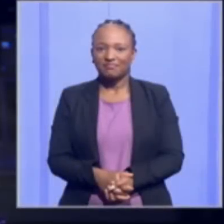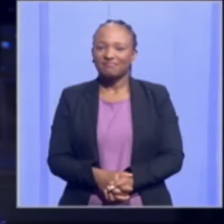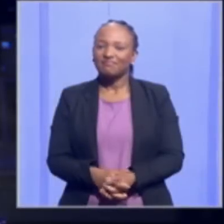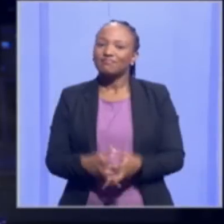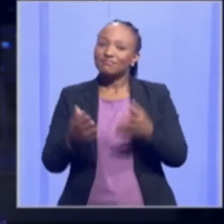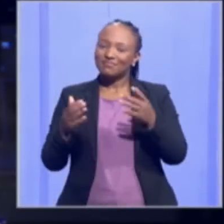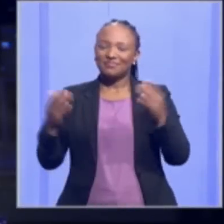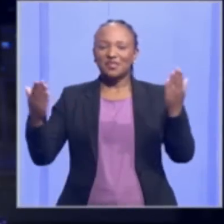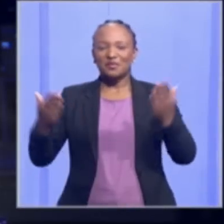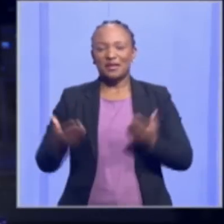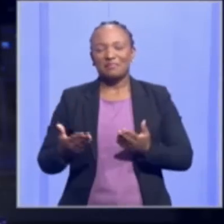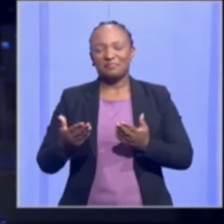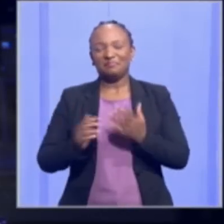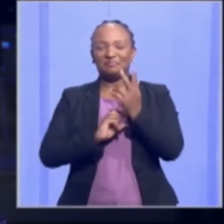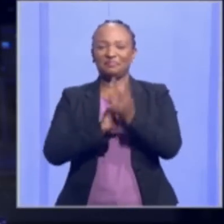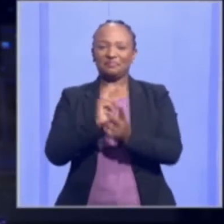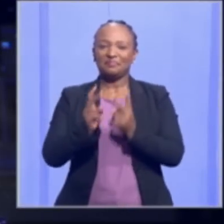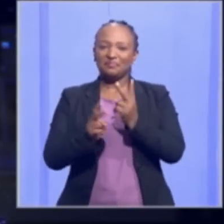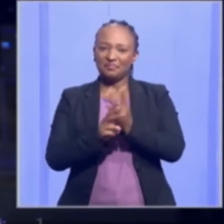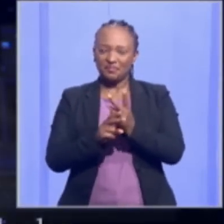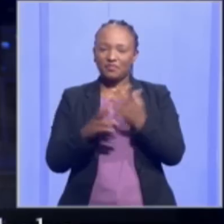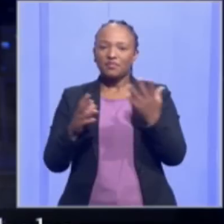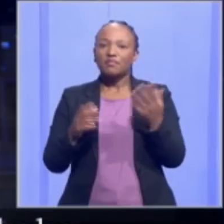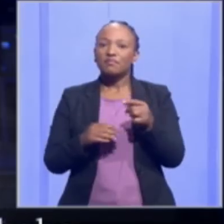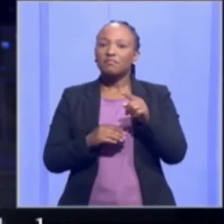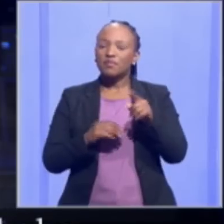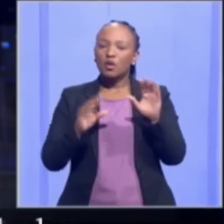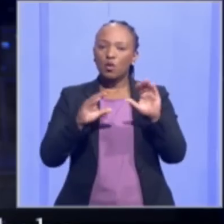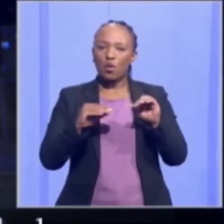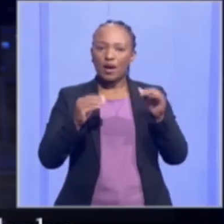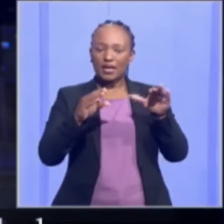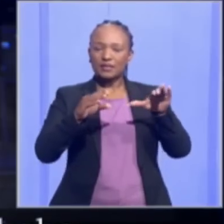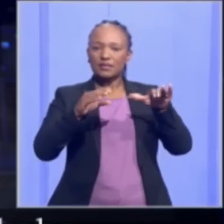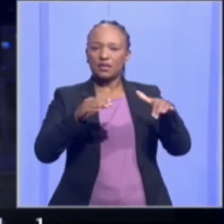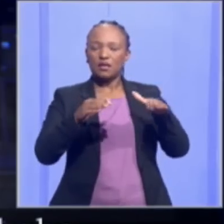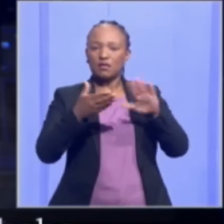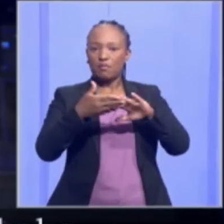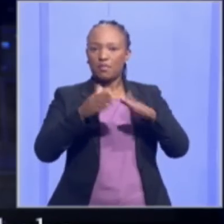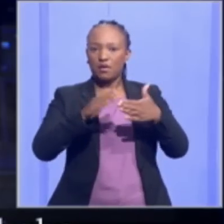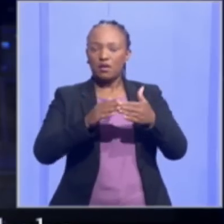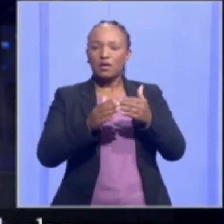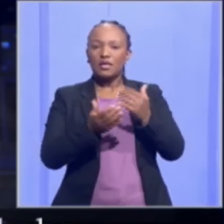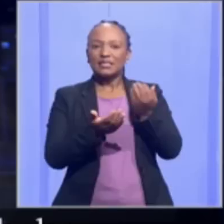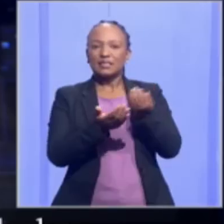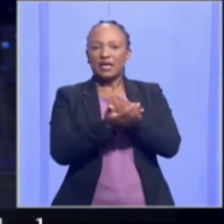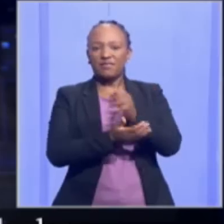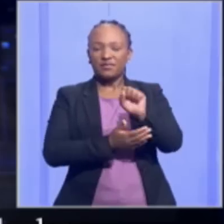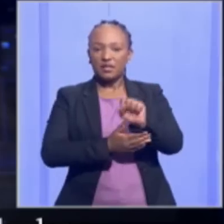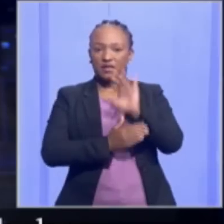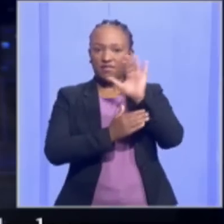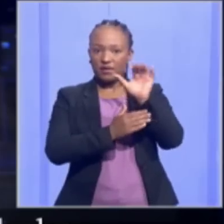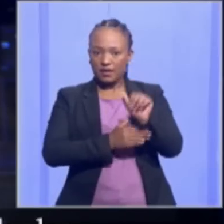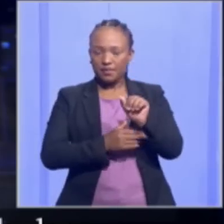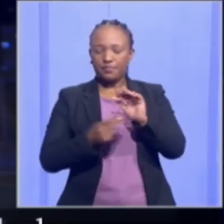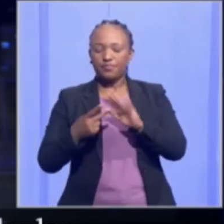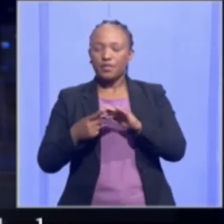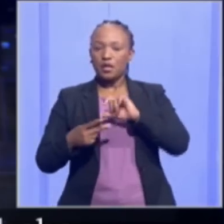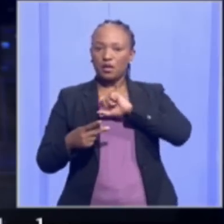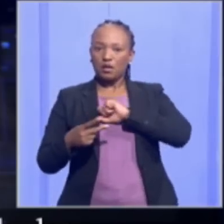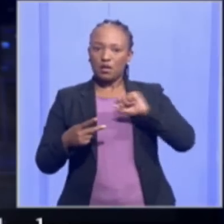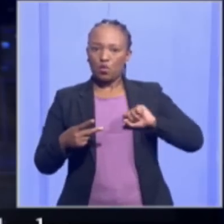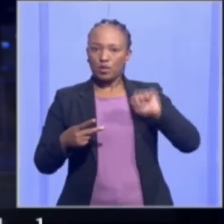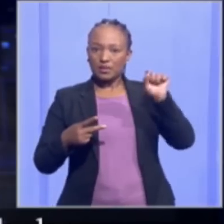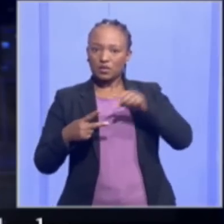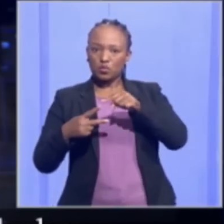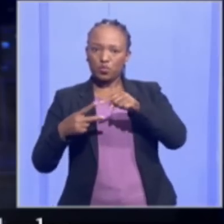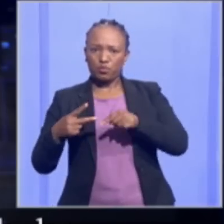Mui ribwezi reo amohela. Mokgatlo wa baahi Safe South Africa le Sesotho di se hollotse ka bohale